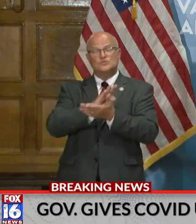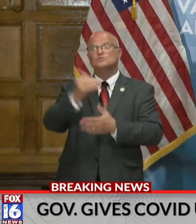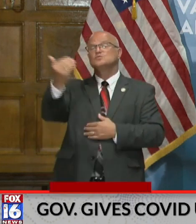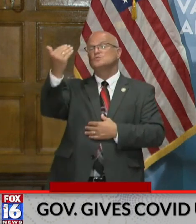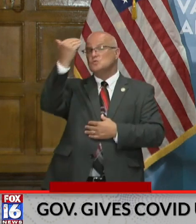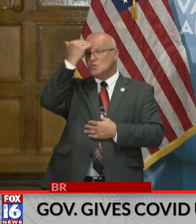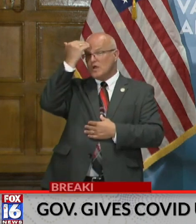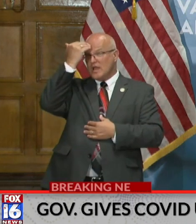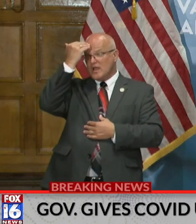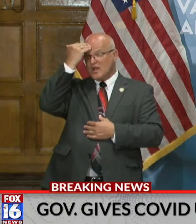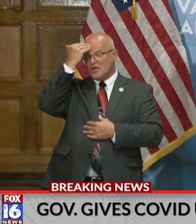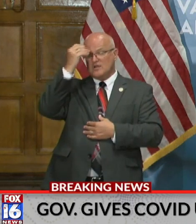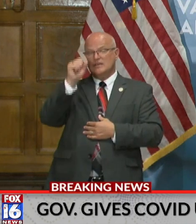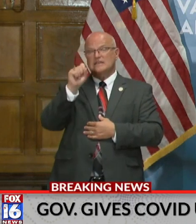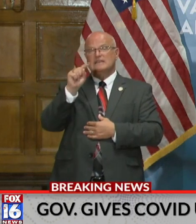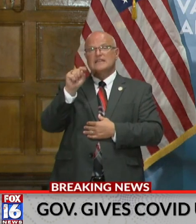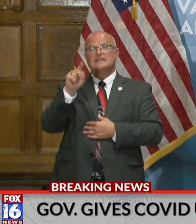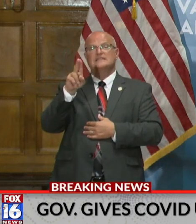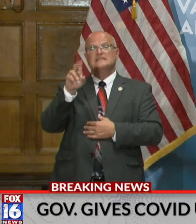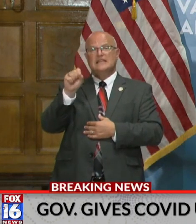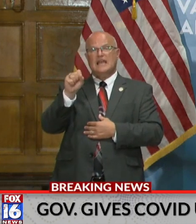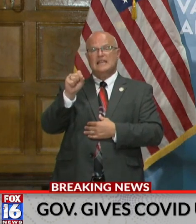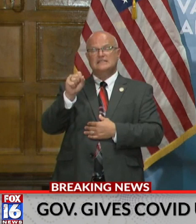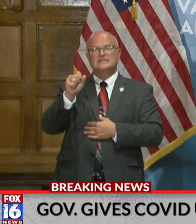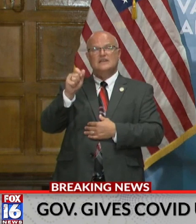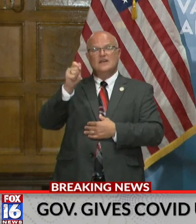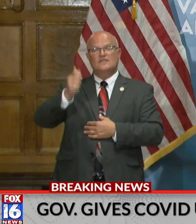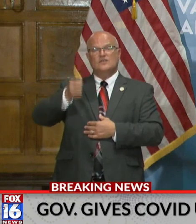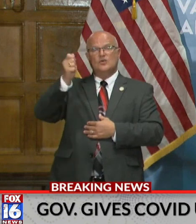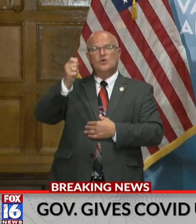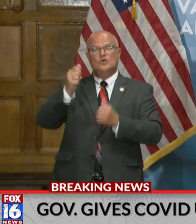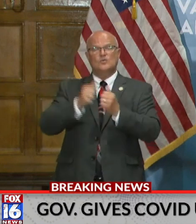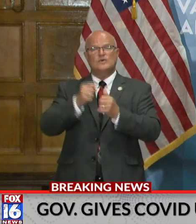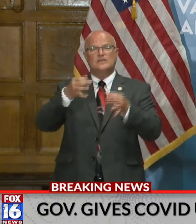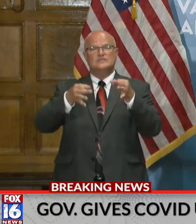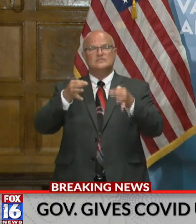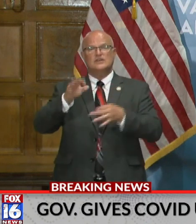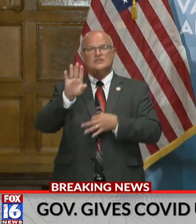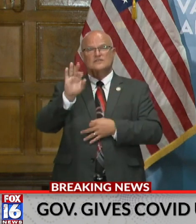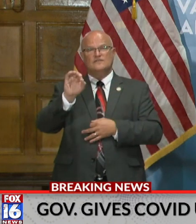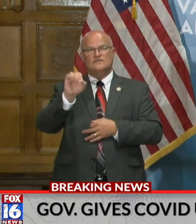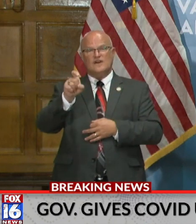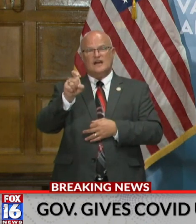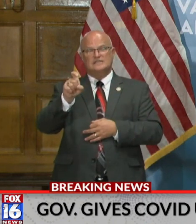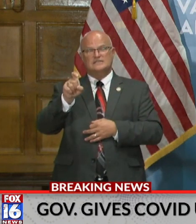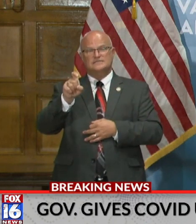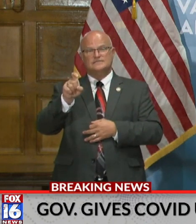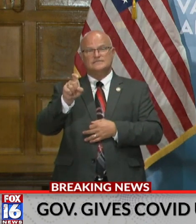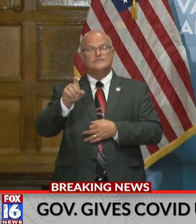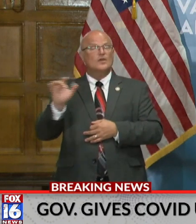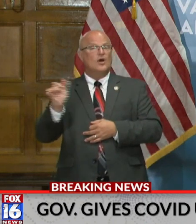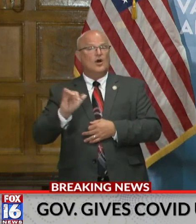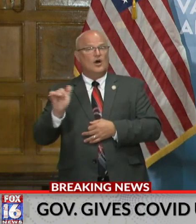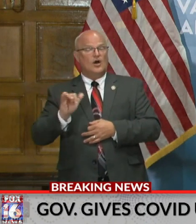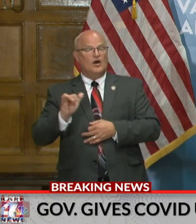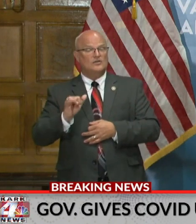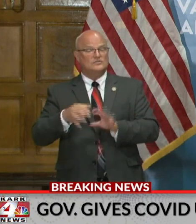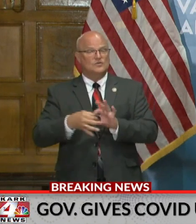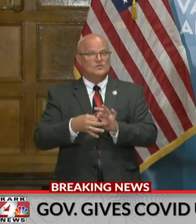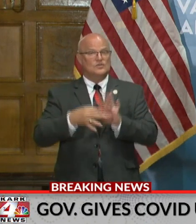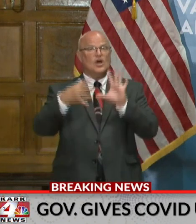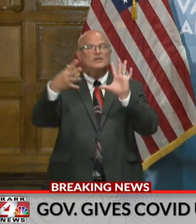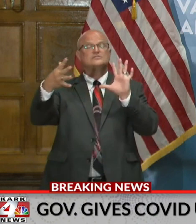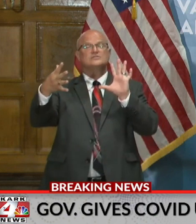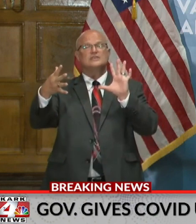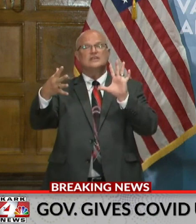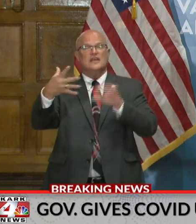aware of the current status of the court case in Judge Fox's court. As the governor said, we're also launching